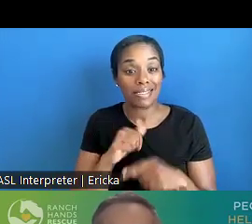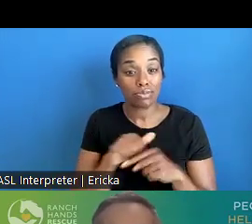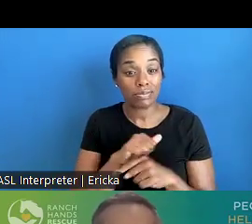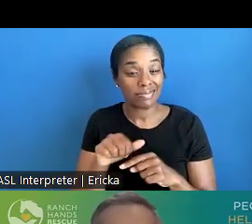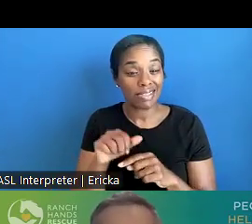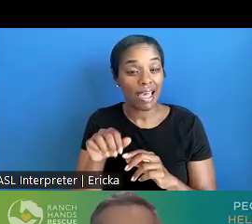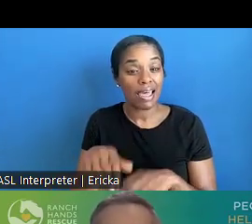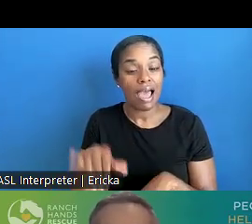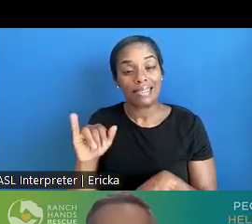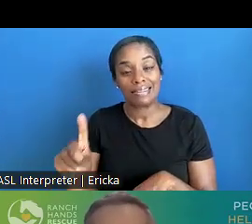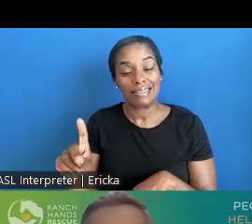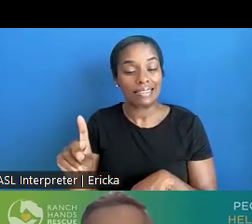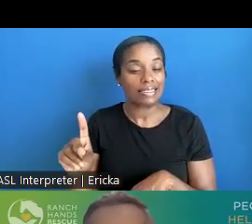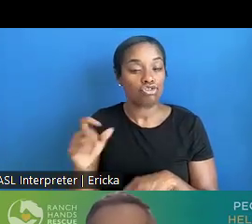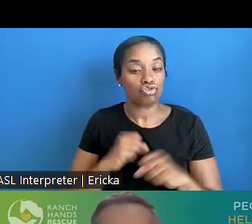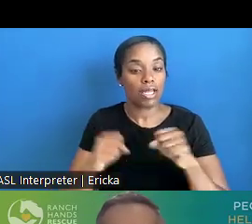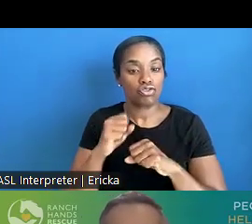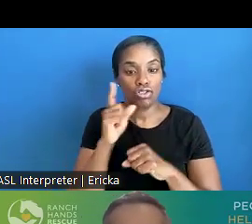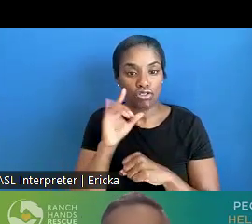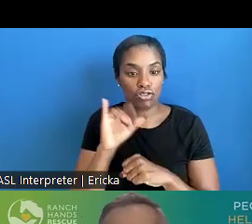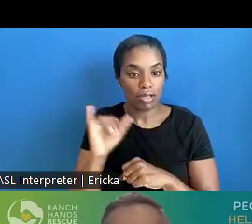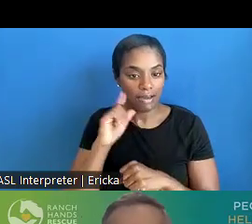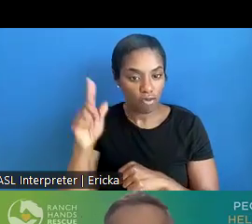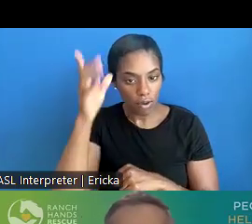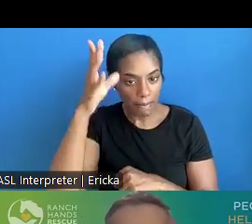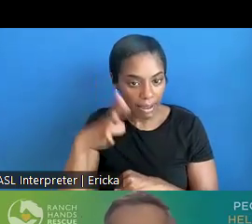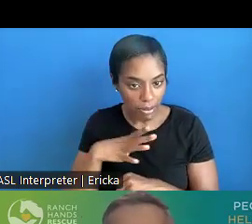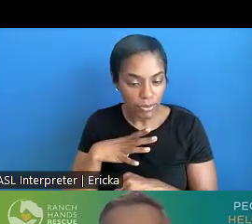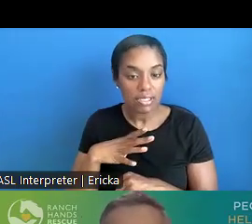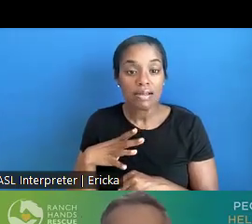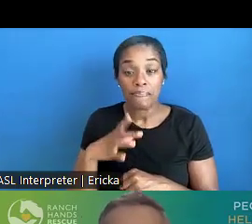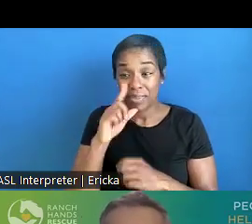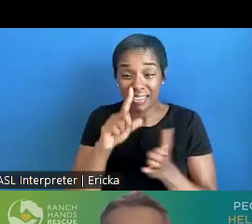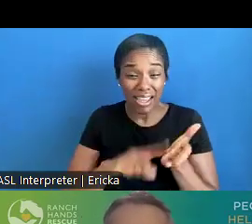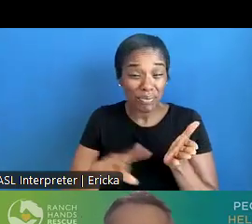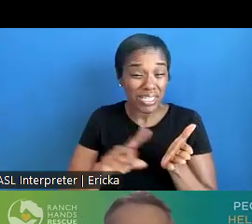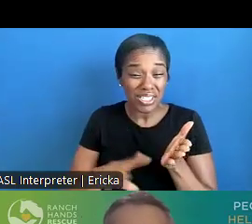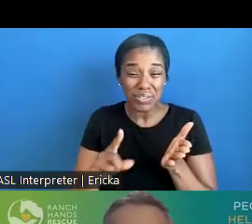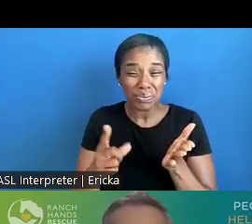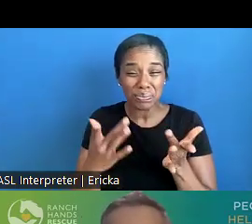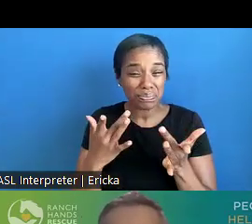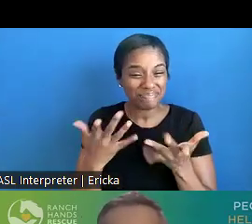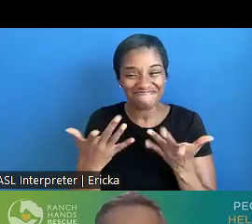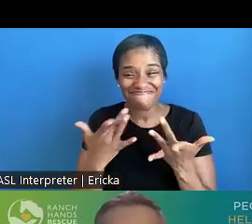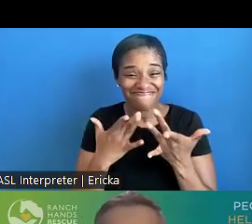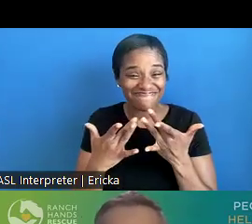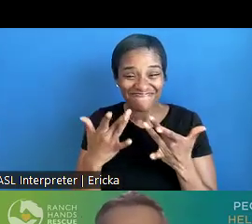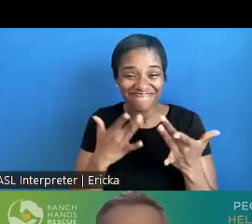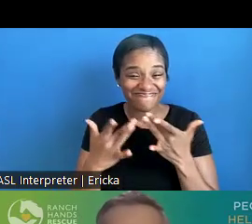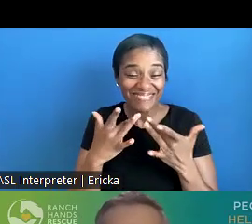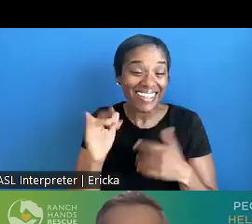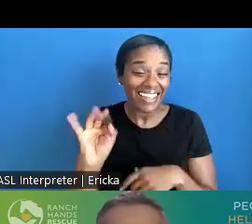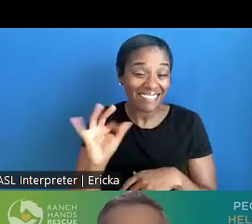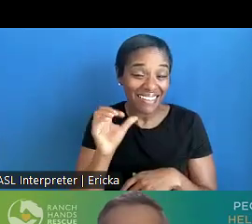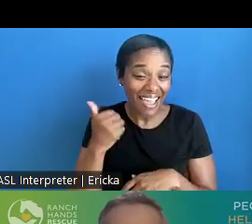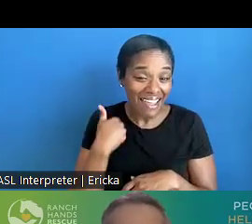strategies look like for males. That research just is very sparse, if it exists at all. And the